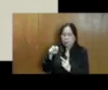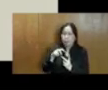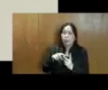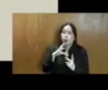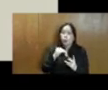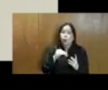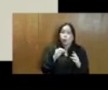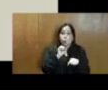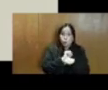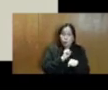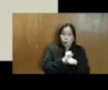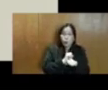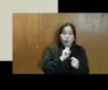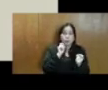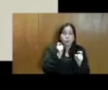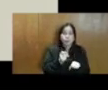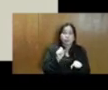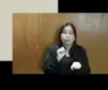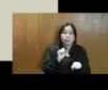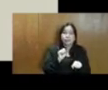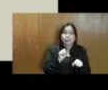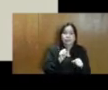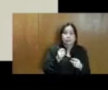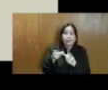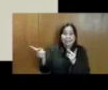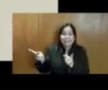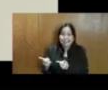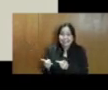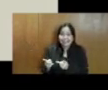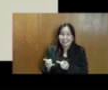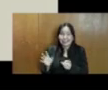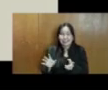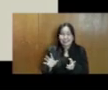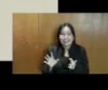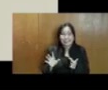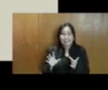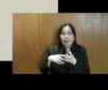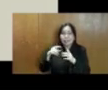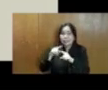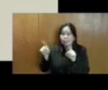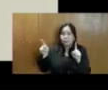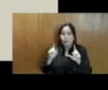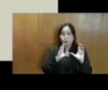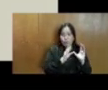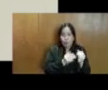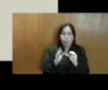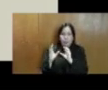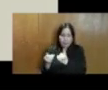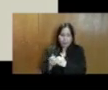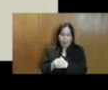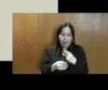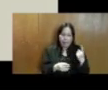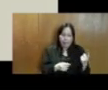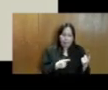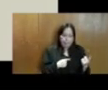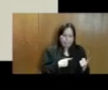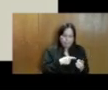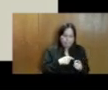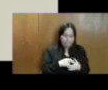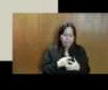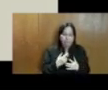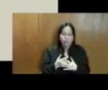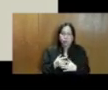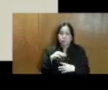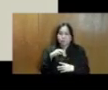actually changed companies. All right. So this is our kind of initial graph of the dirty to green transition